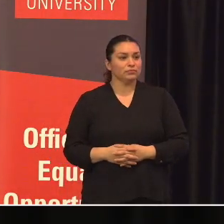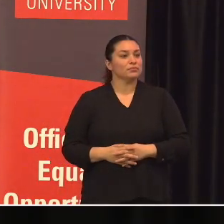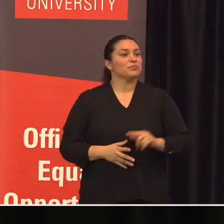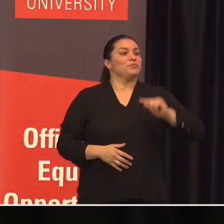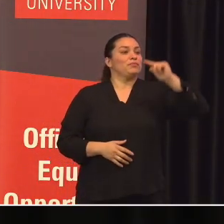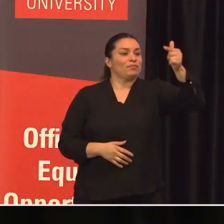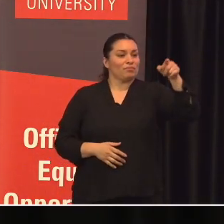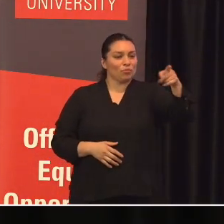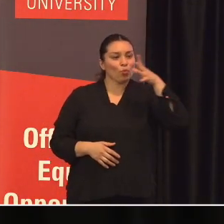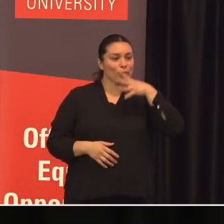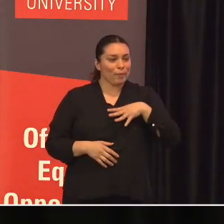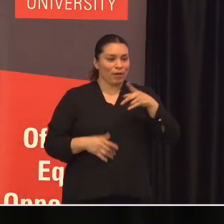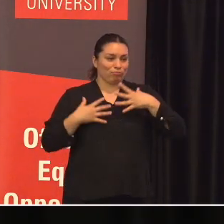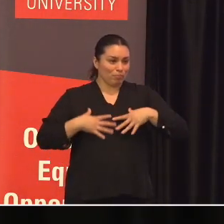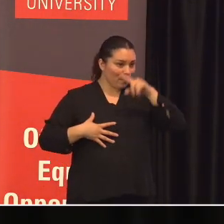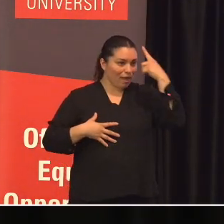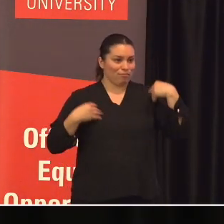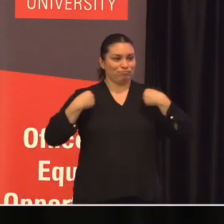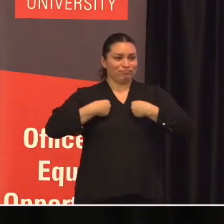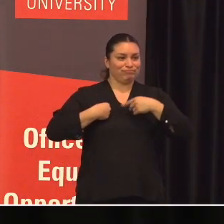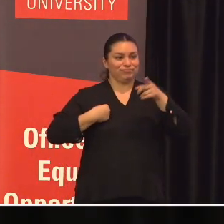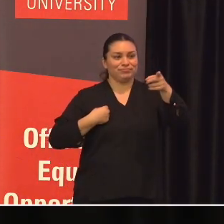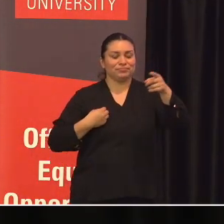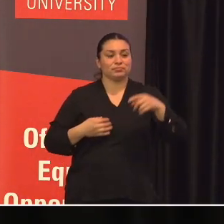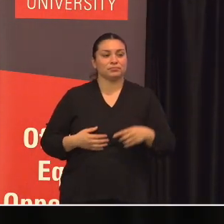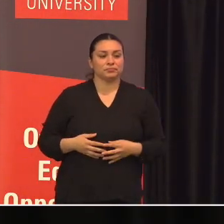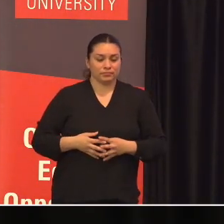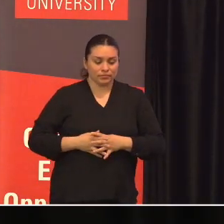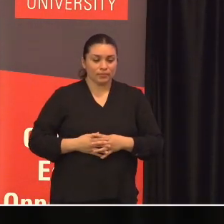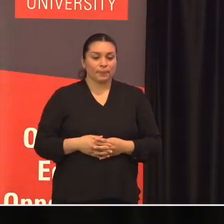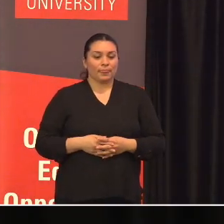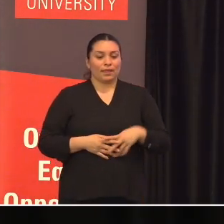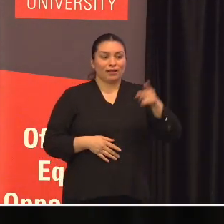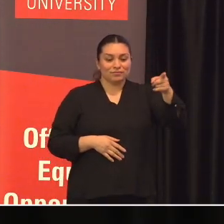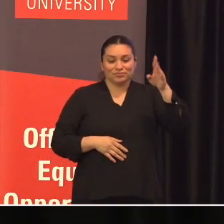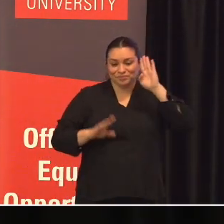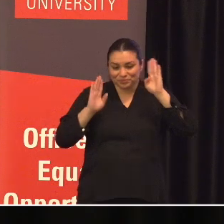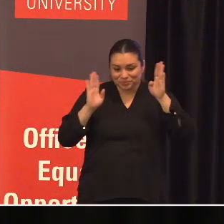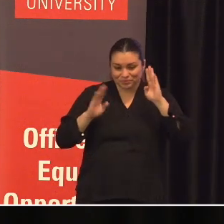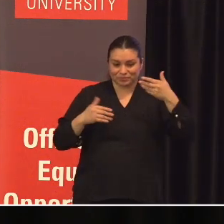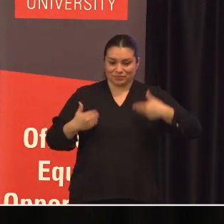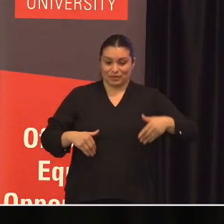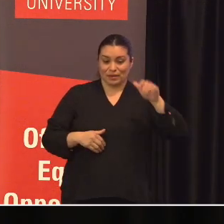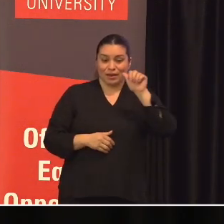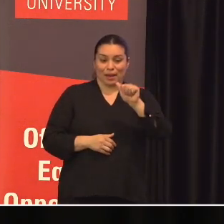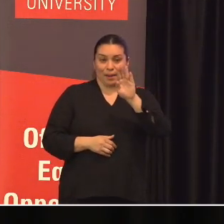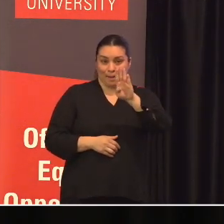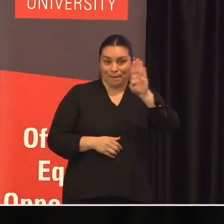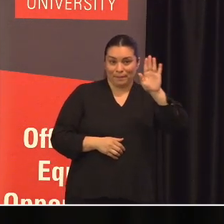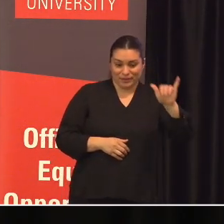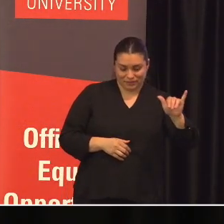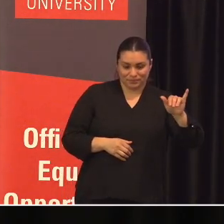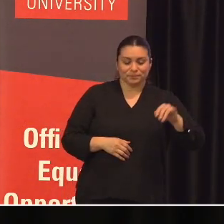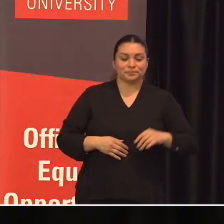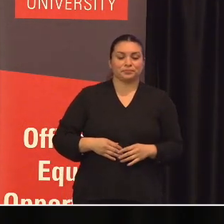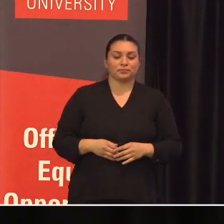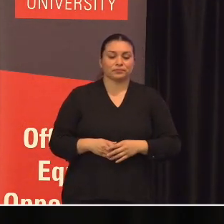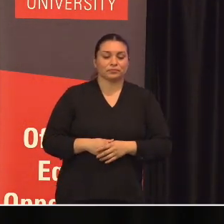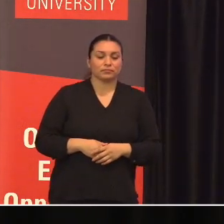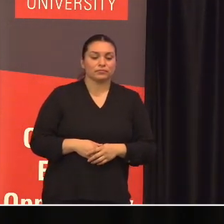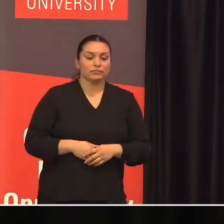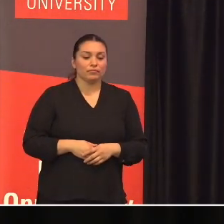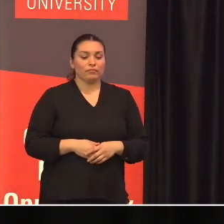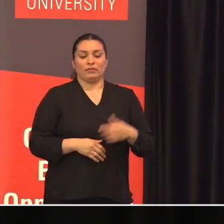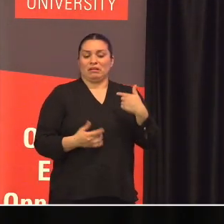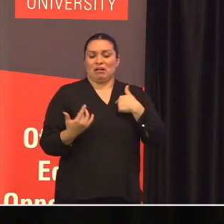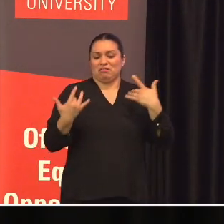We have one here. Okay. Hi, this is Abby. I work for the College of Design, so we predominantly use Adobe software. So I